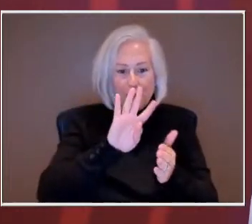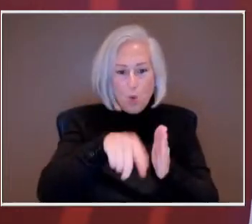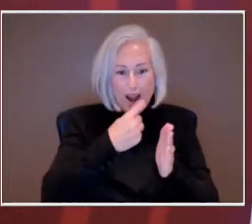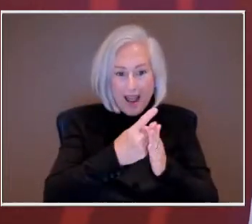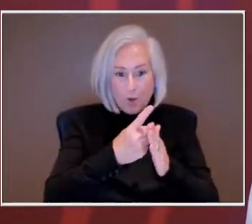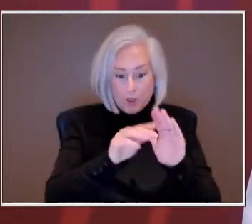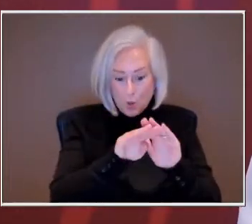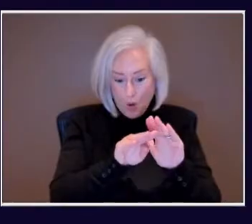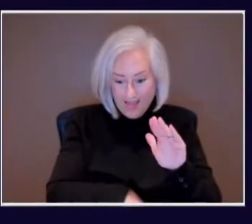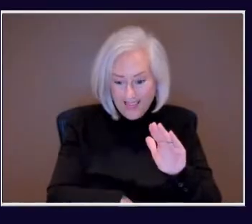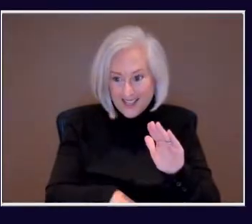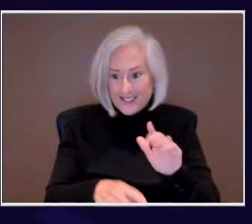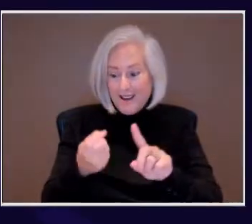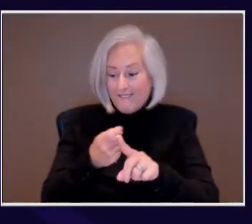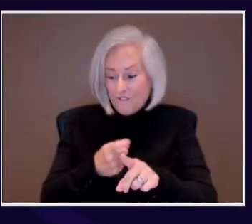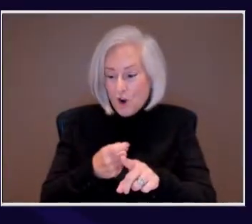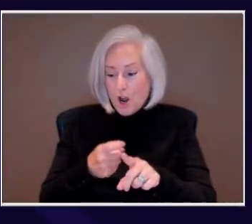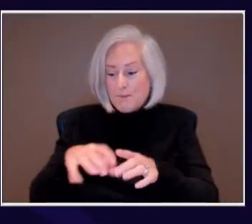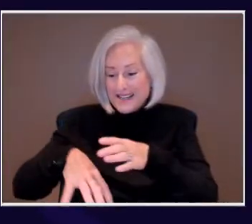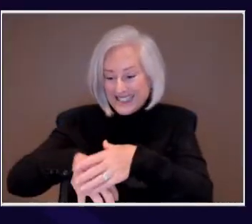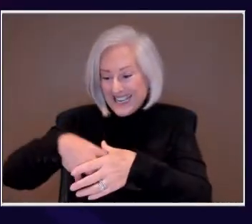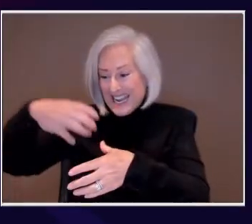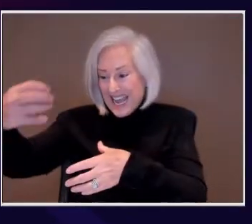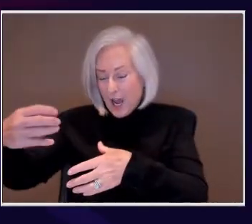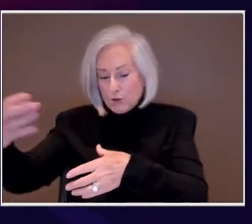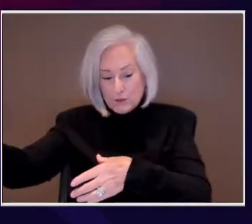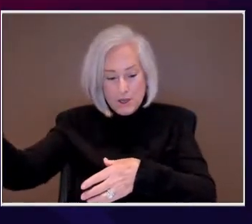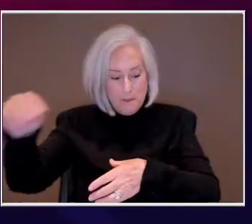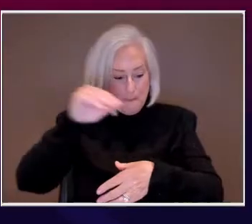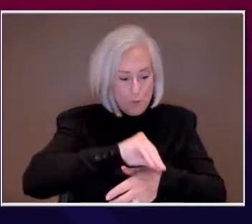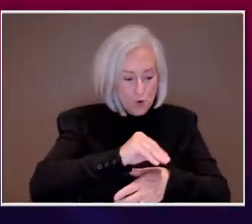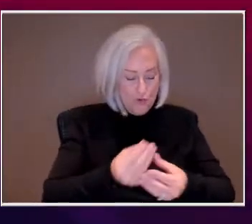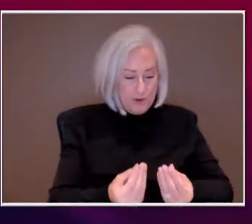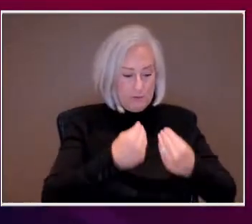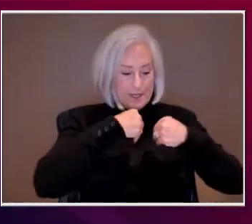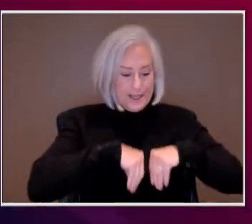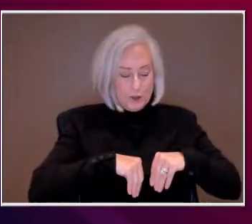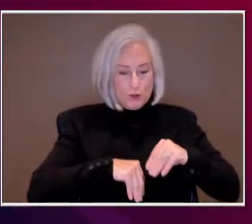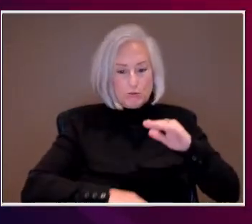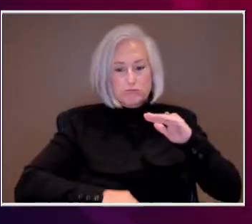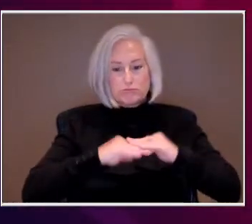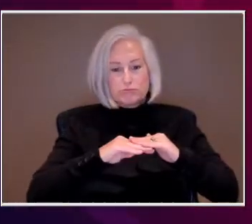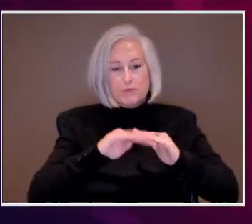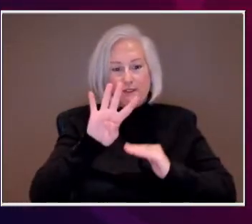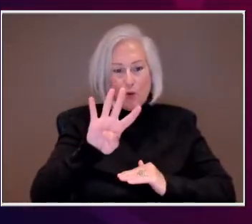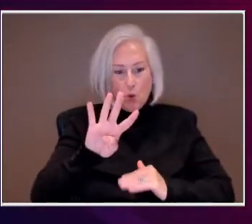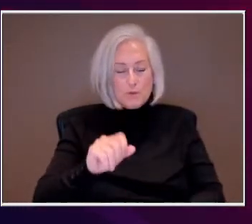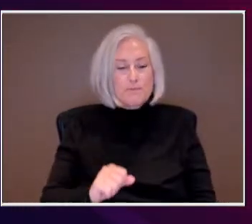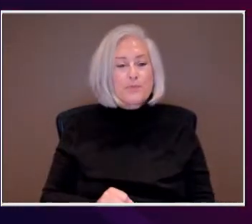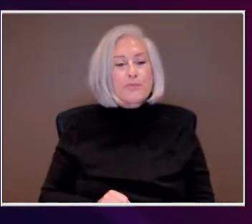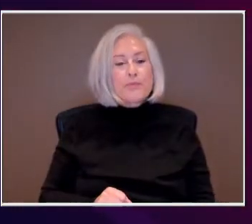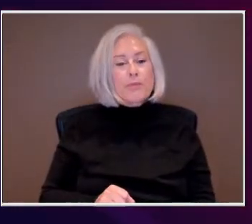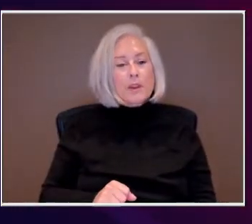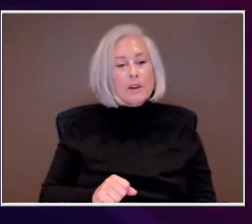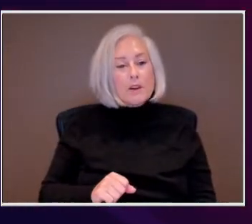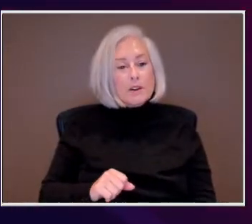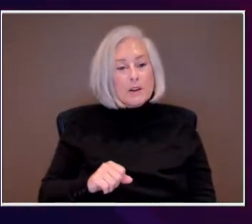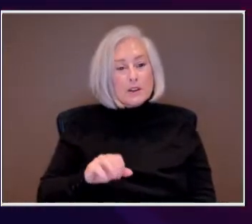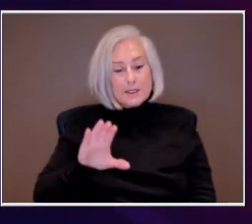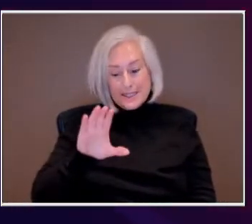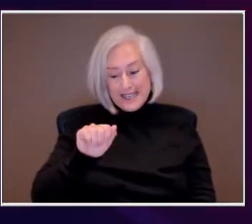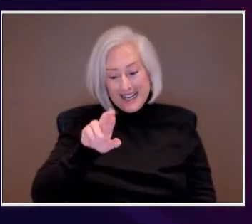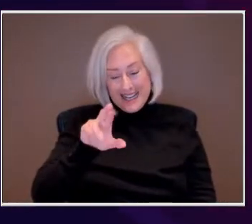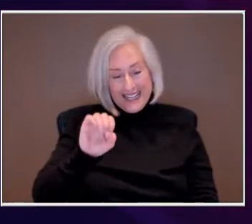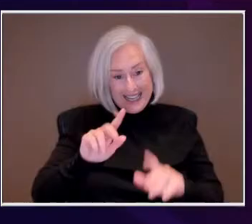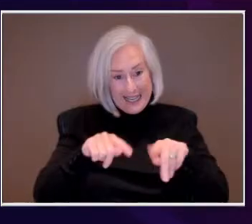hearts do. Janet wants to know if Robert's care team got to meet the donor family as well. Have you spoken with